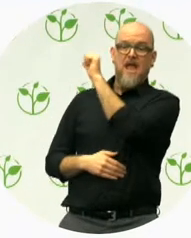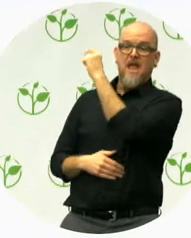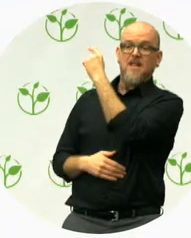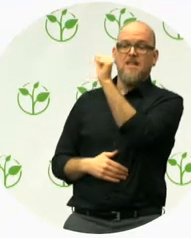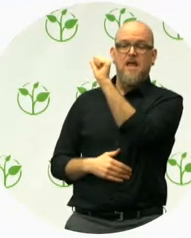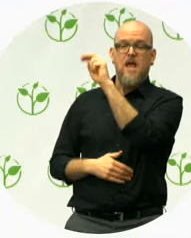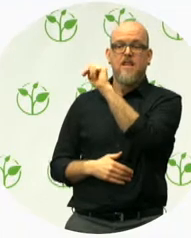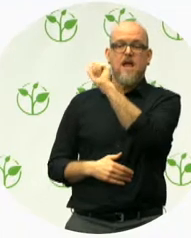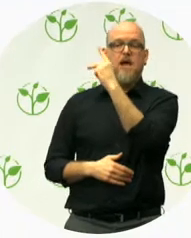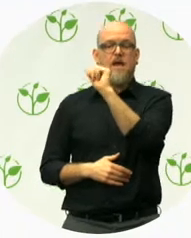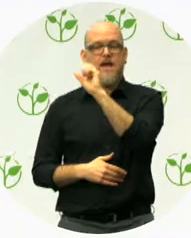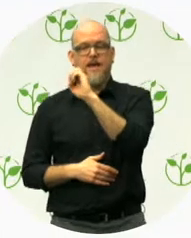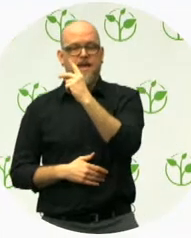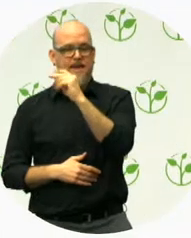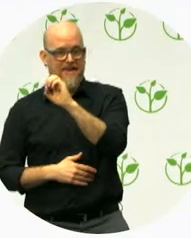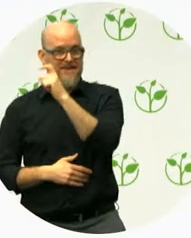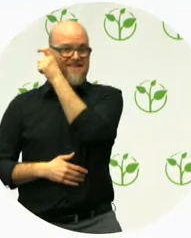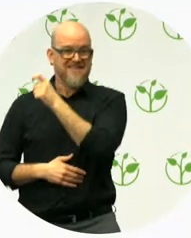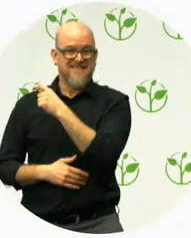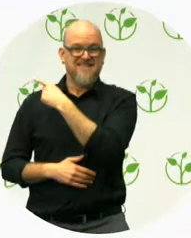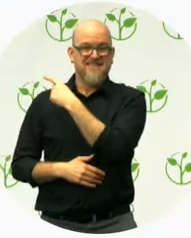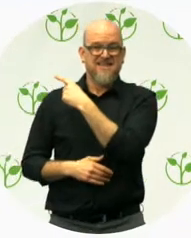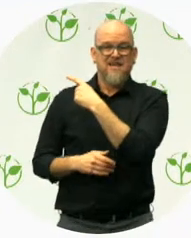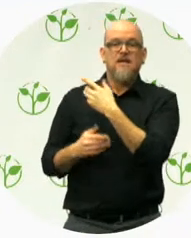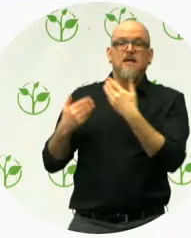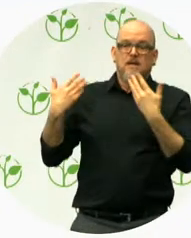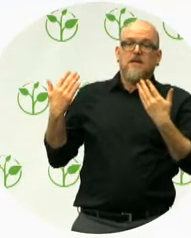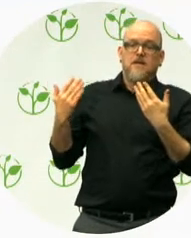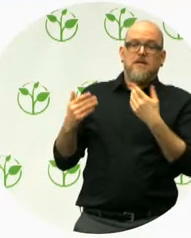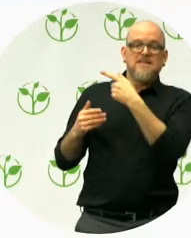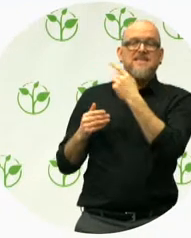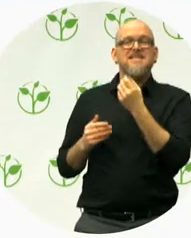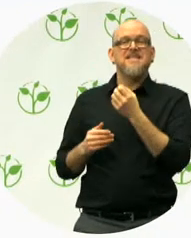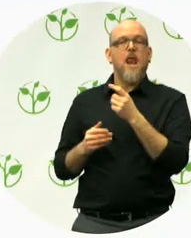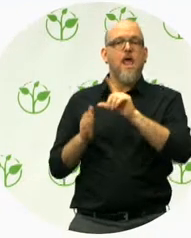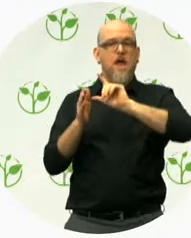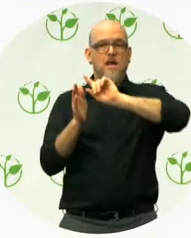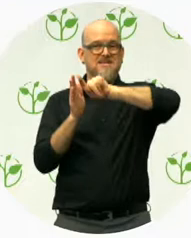whose wife will be here to pick up his policy award at tomorrow's award ceremony.